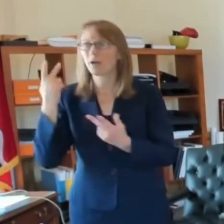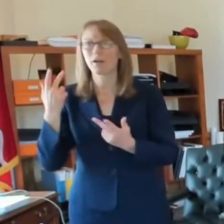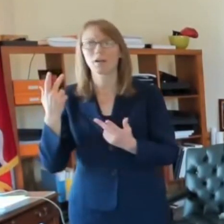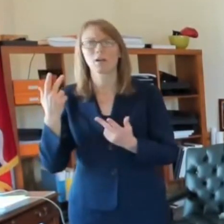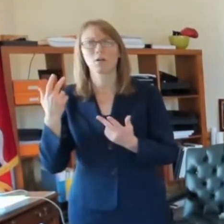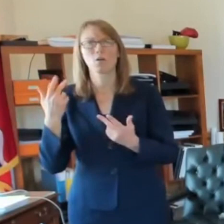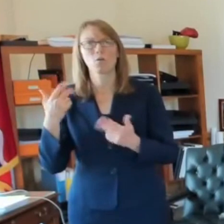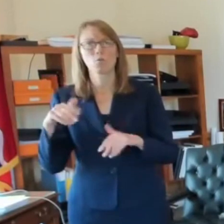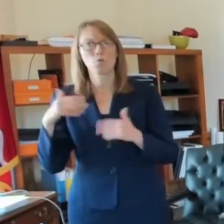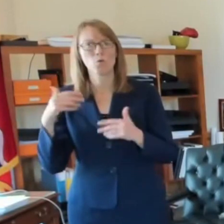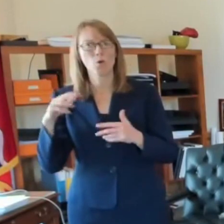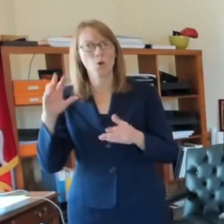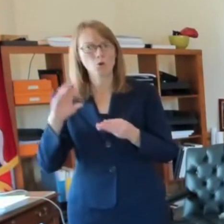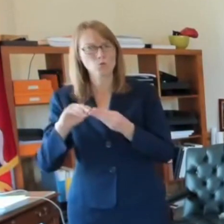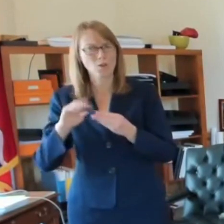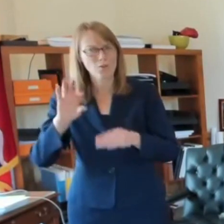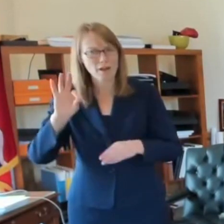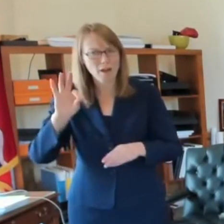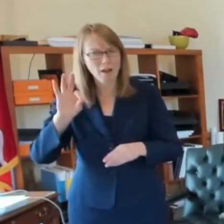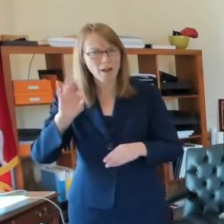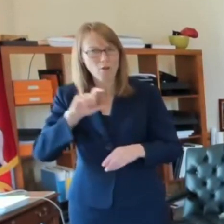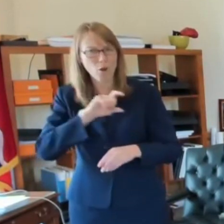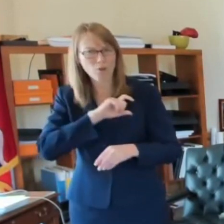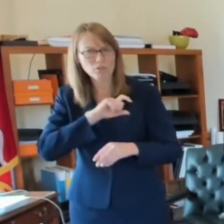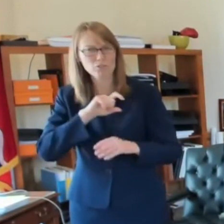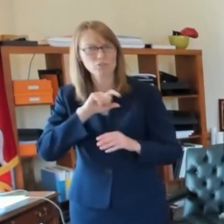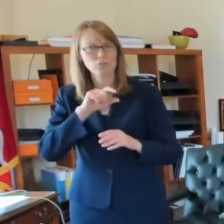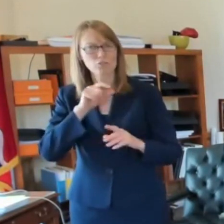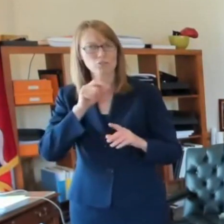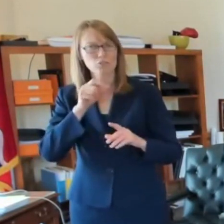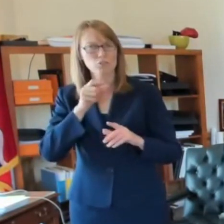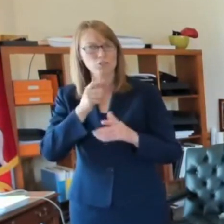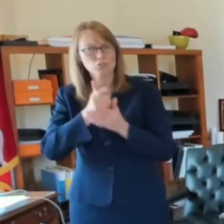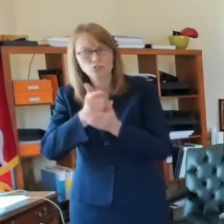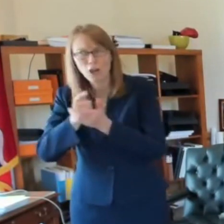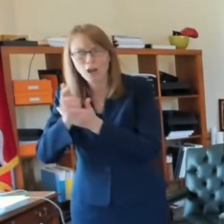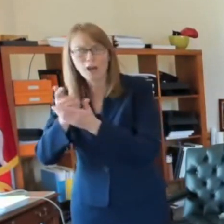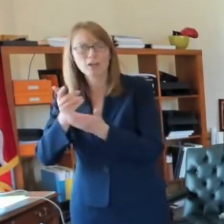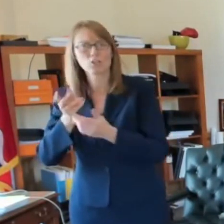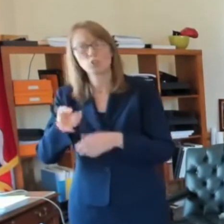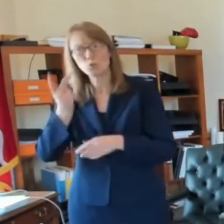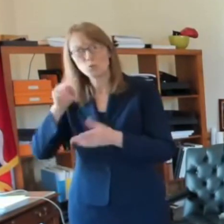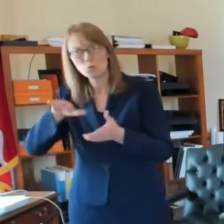total, shot, and 2 died over just the last